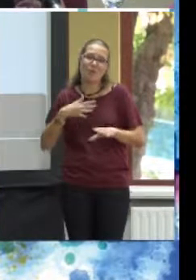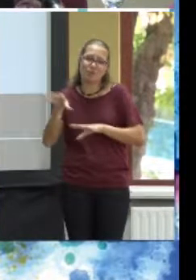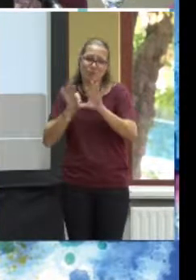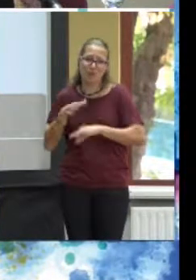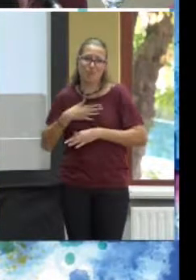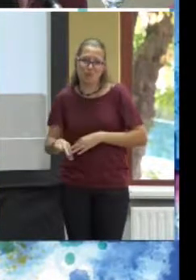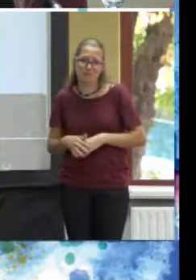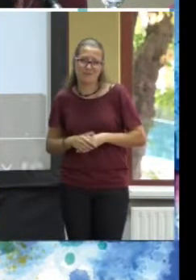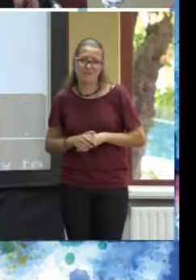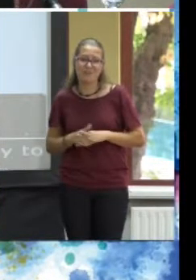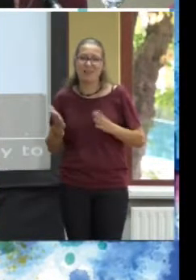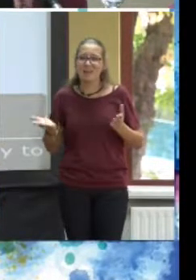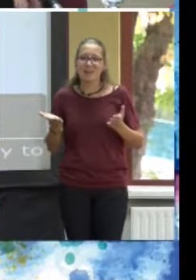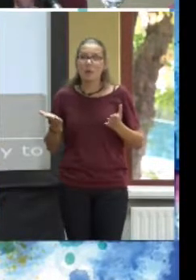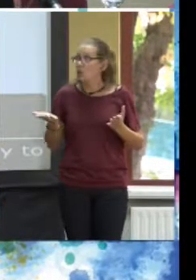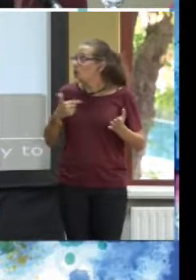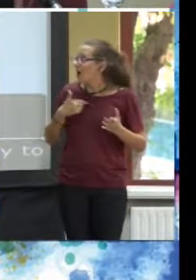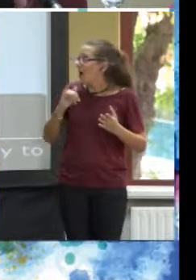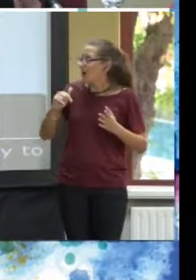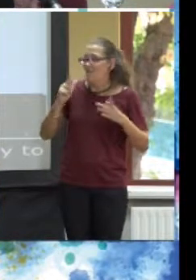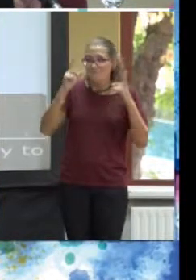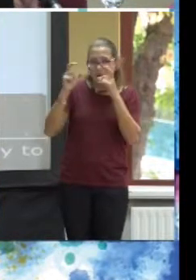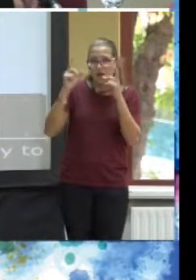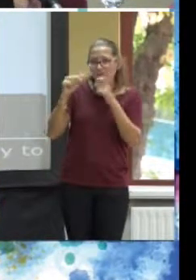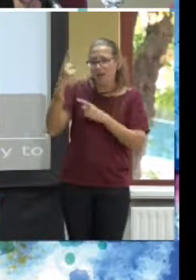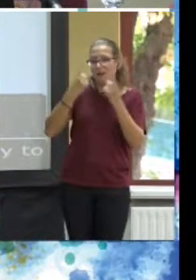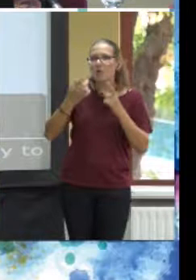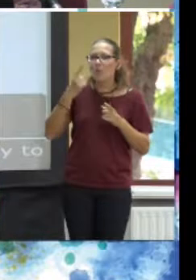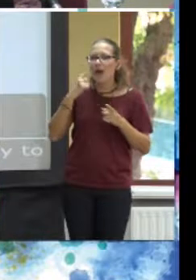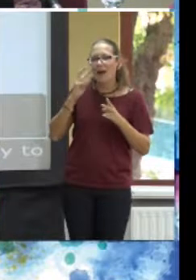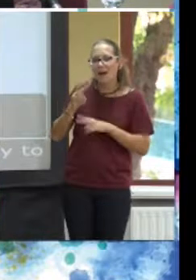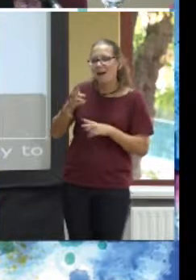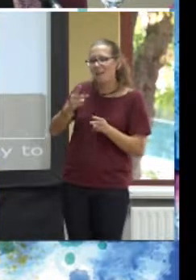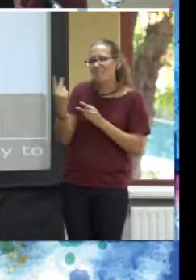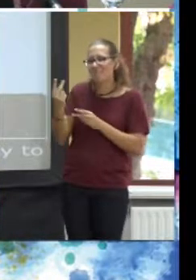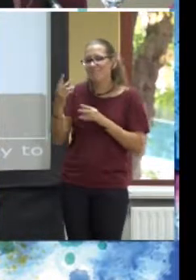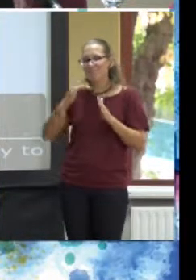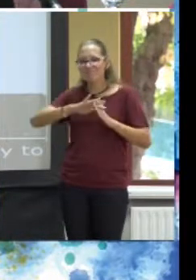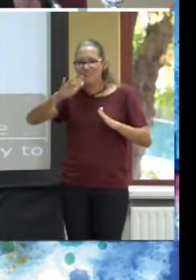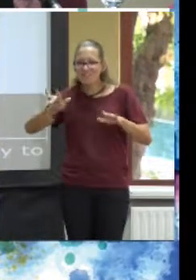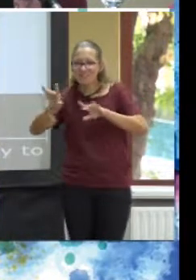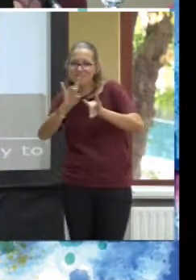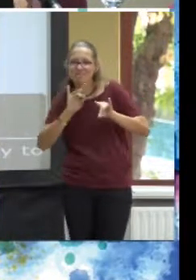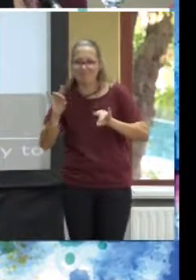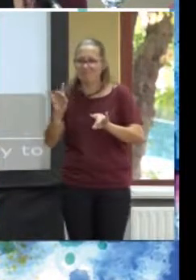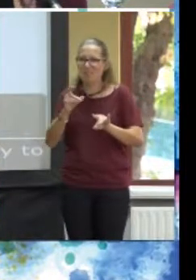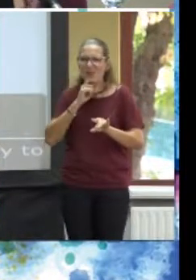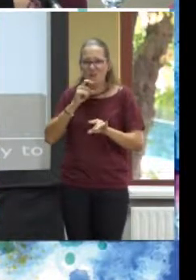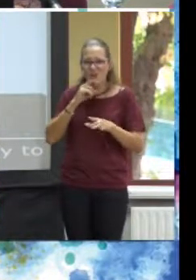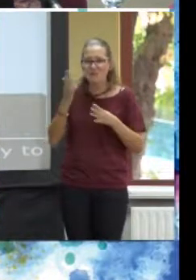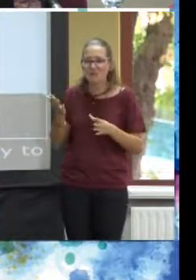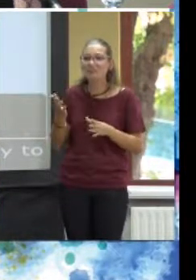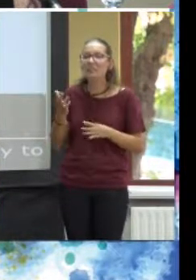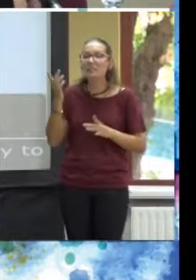guide. I've got some images. So these reliefs, how they